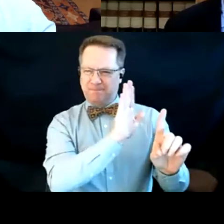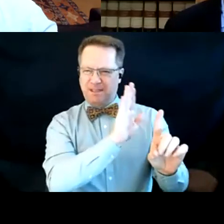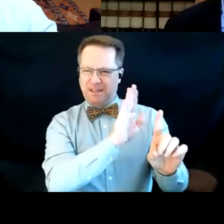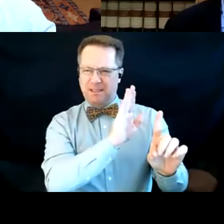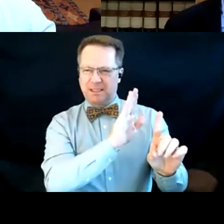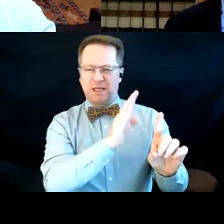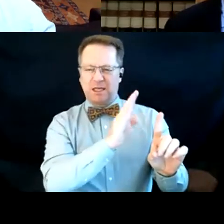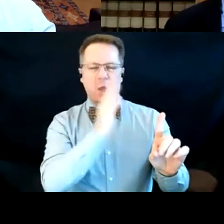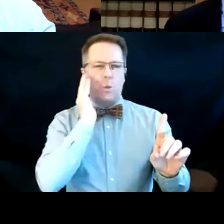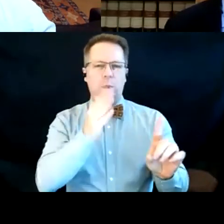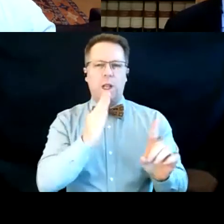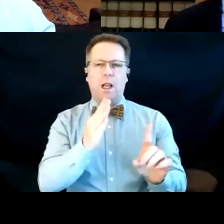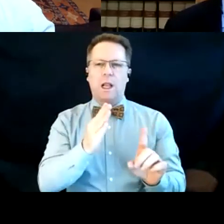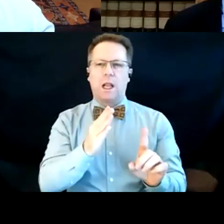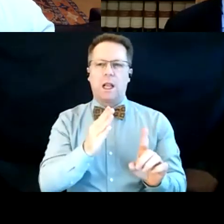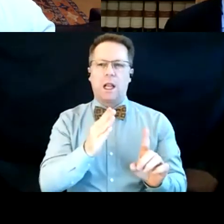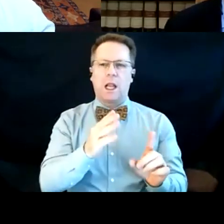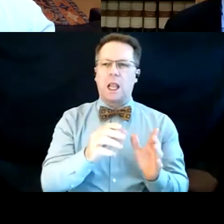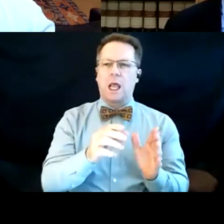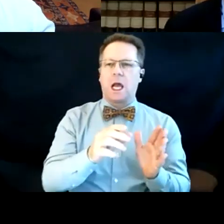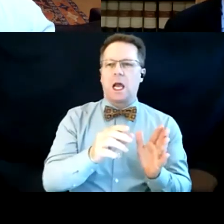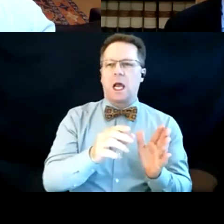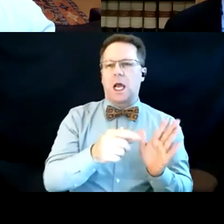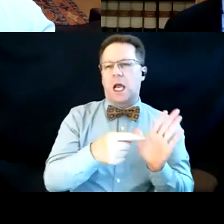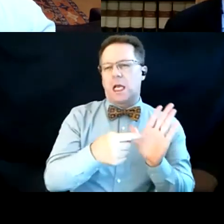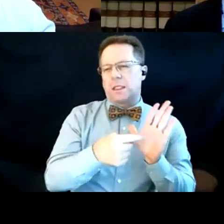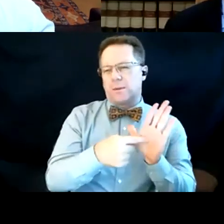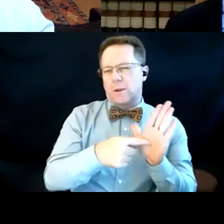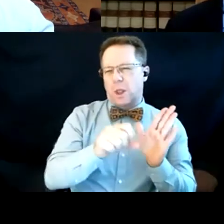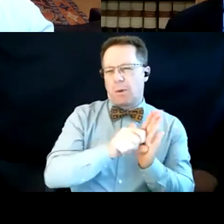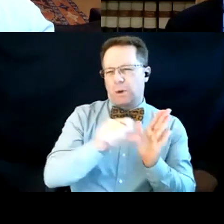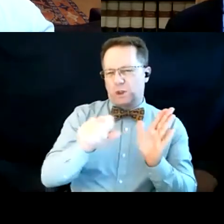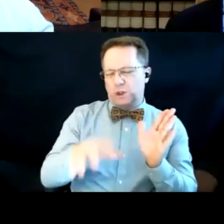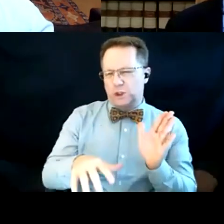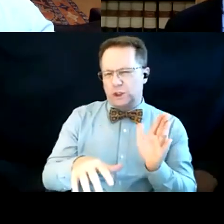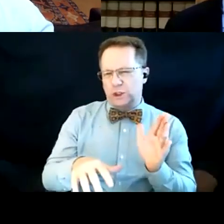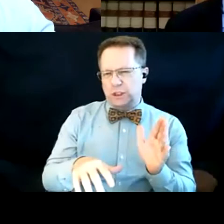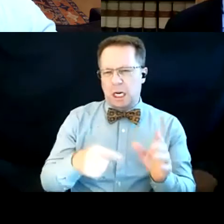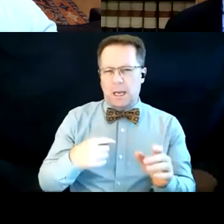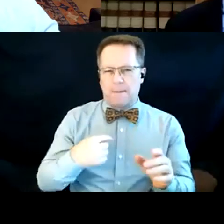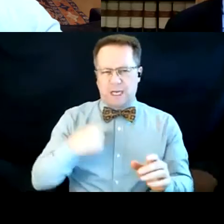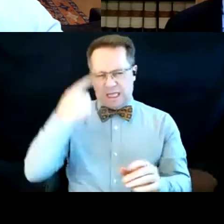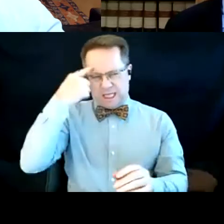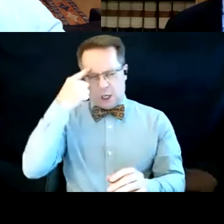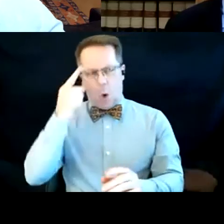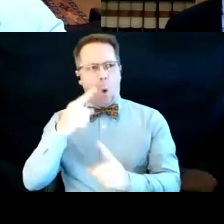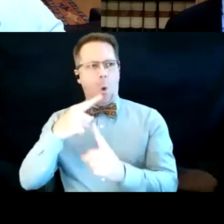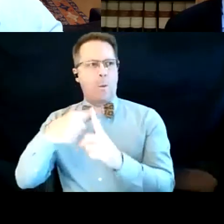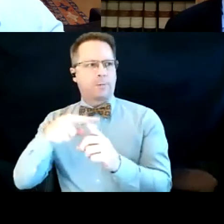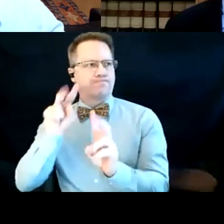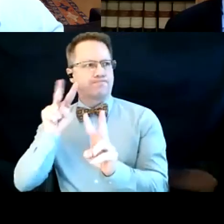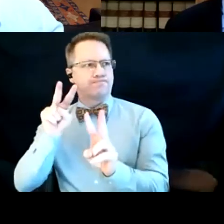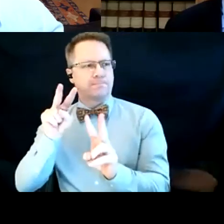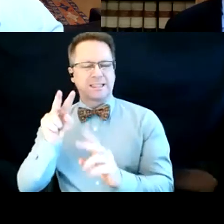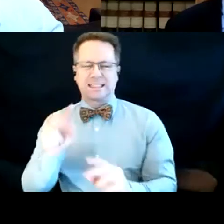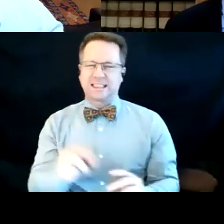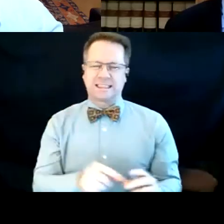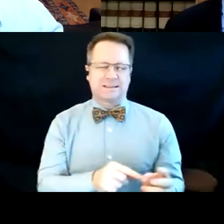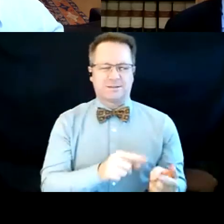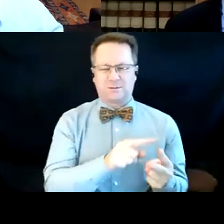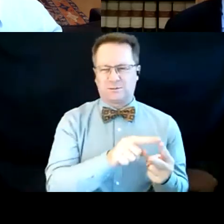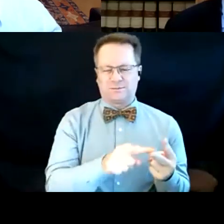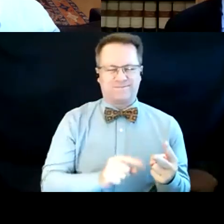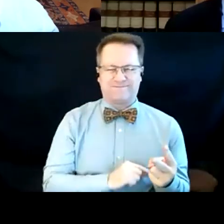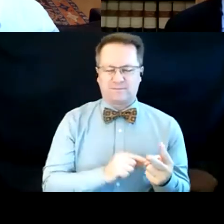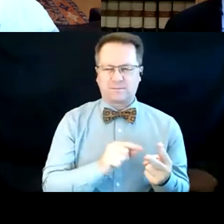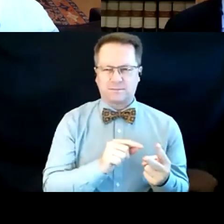opinions in the abortion space, which are don't leave me optimistic. Now, obviously, she's been on the court only